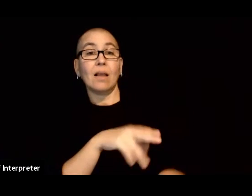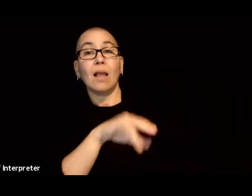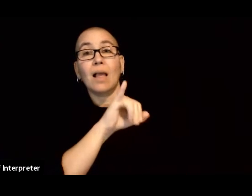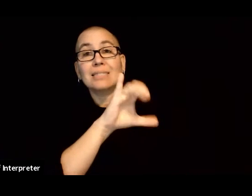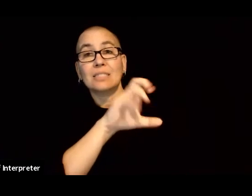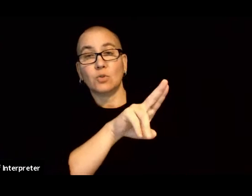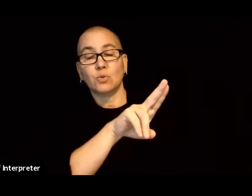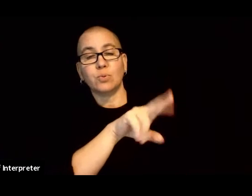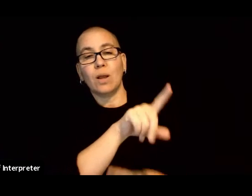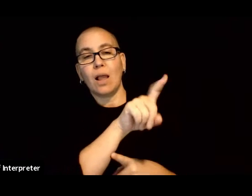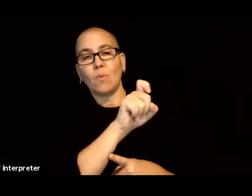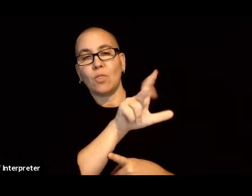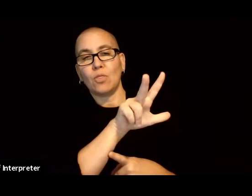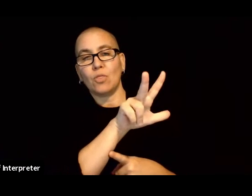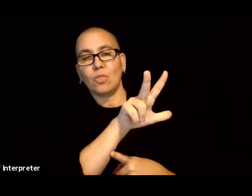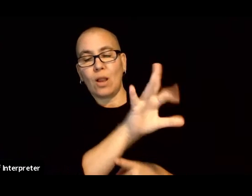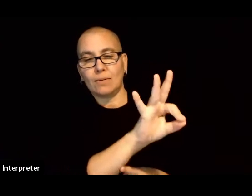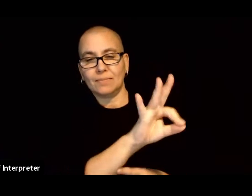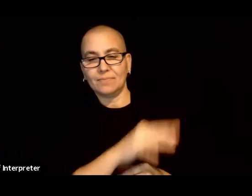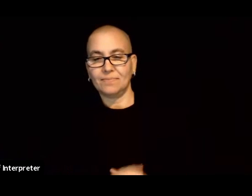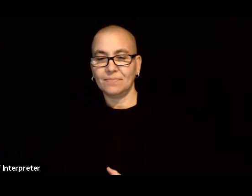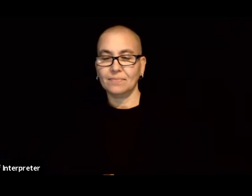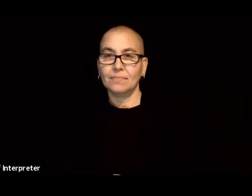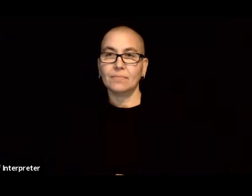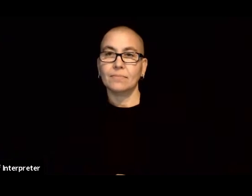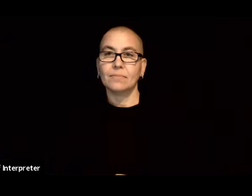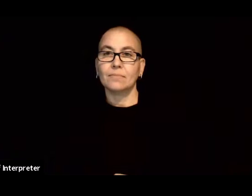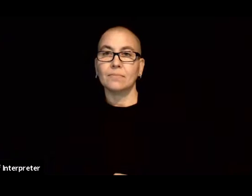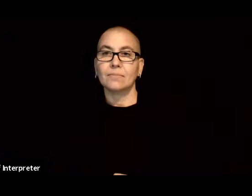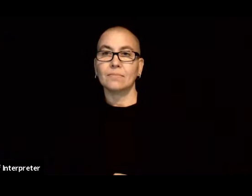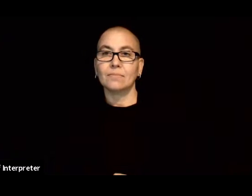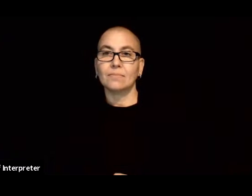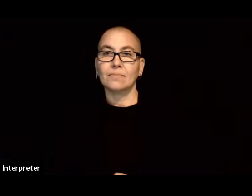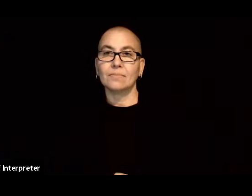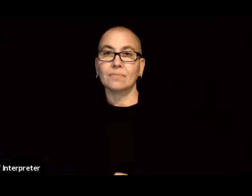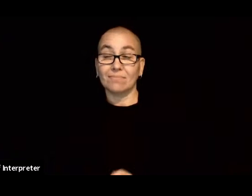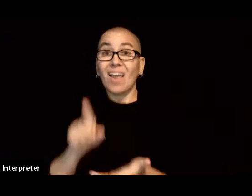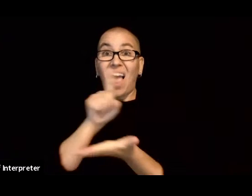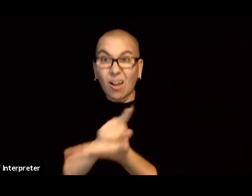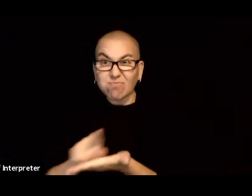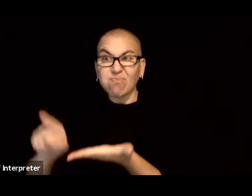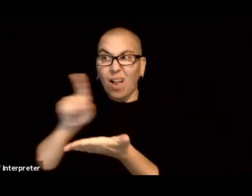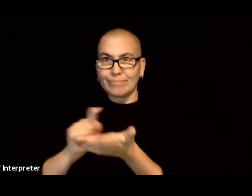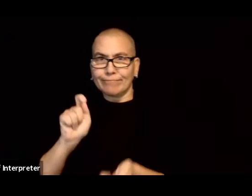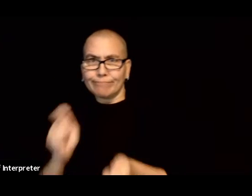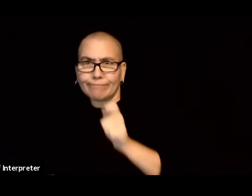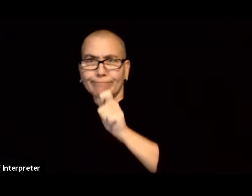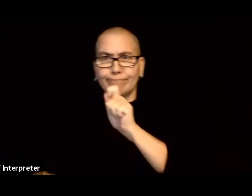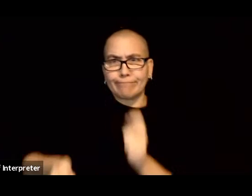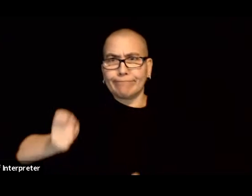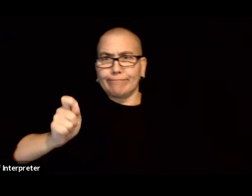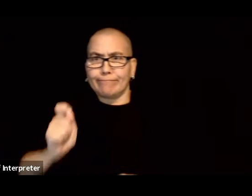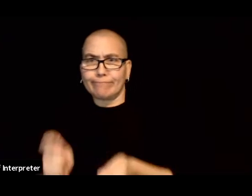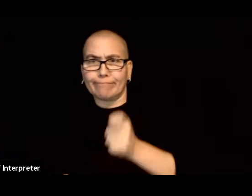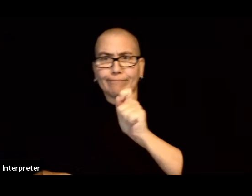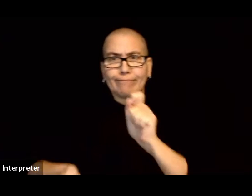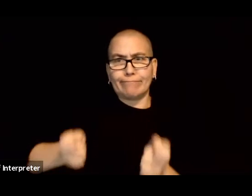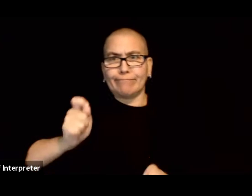The weekly change in our cases is up 9.6%. That compares to